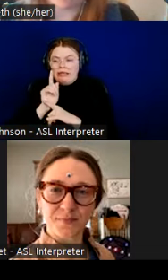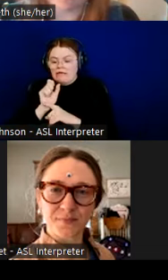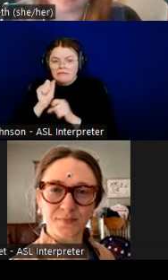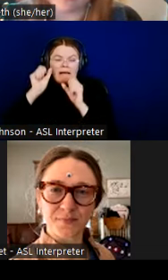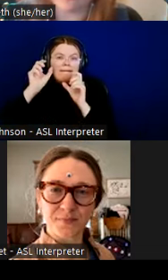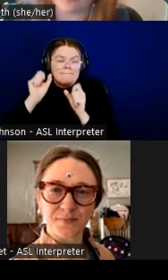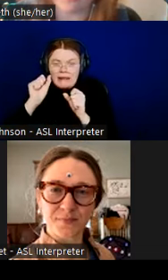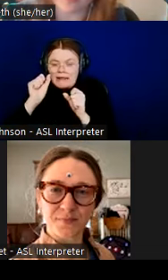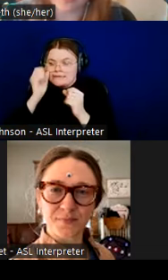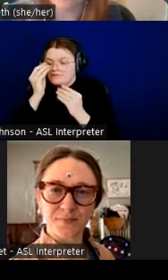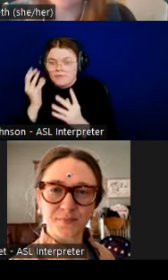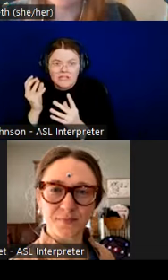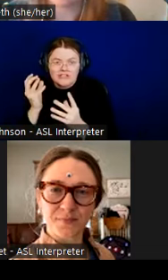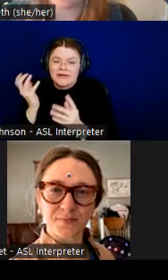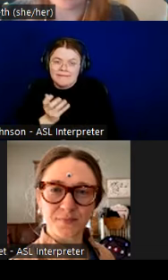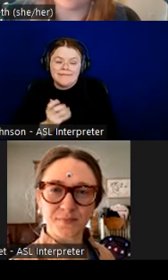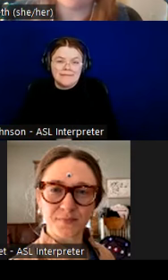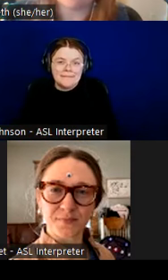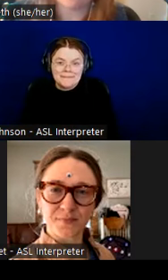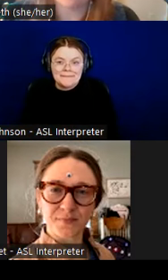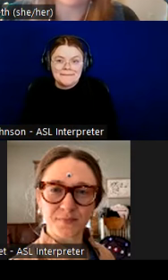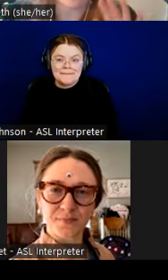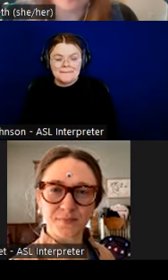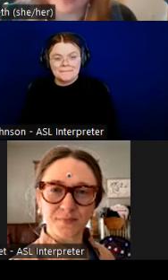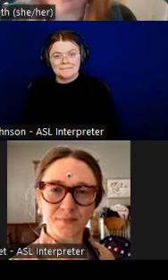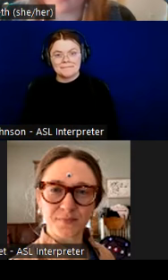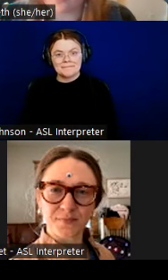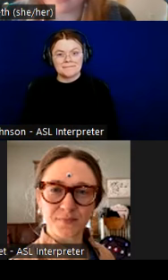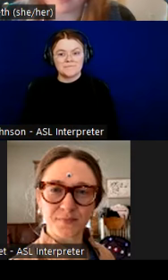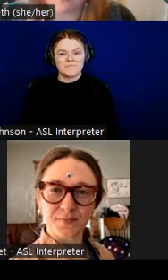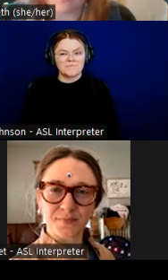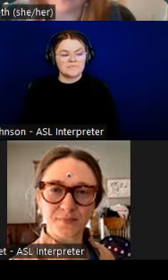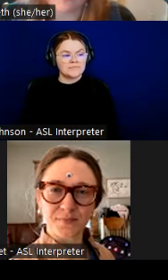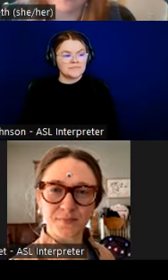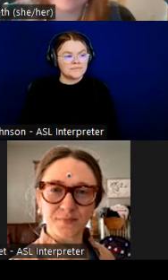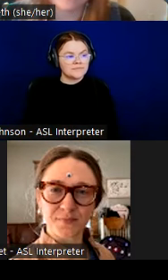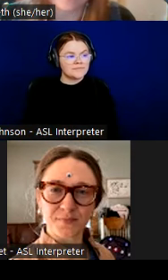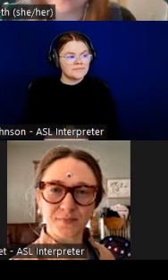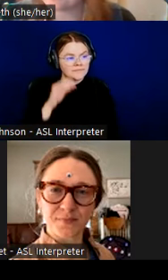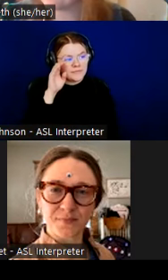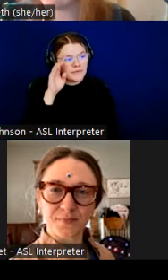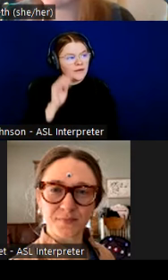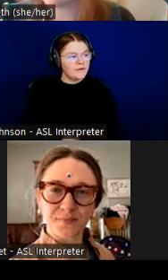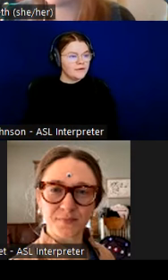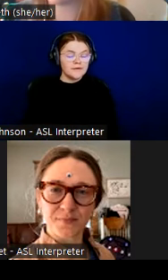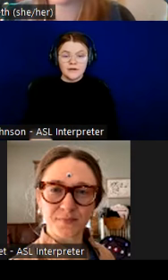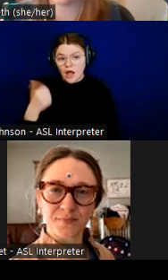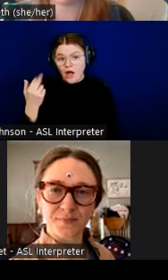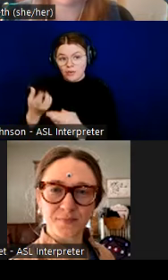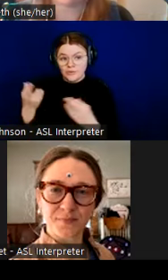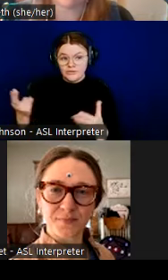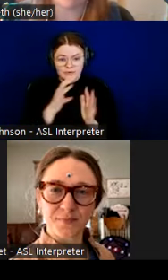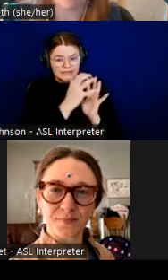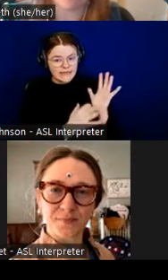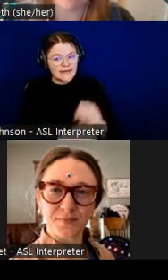say about the work that they do over there. So take a look at this further reading list. Here are some good resources.